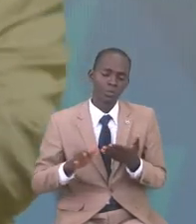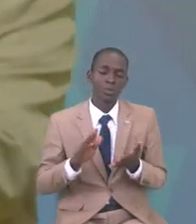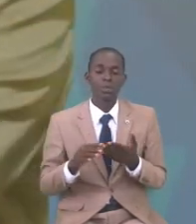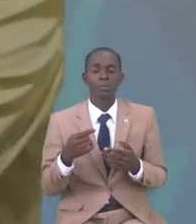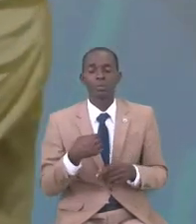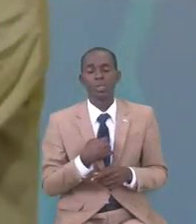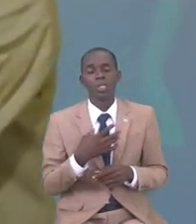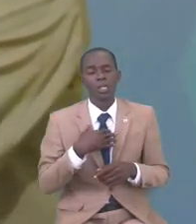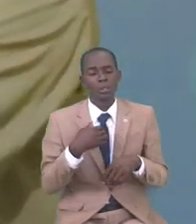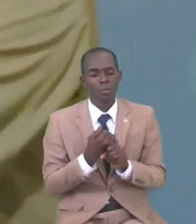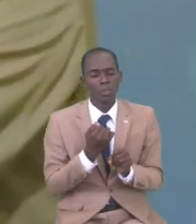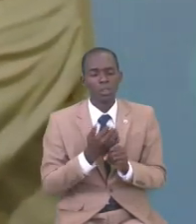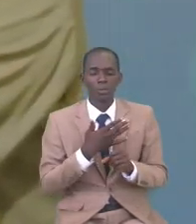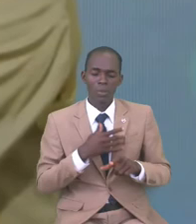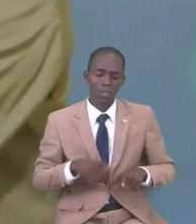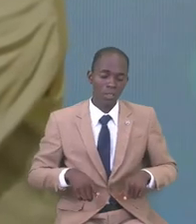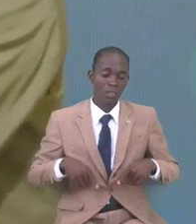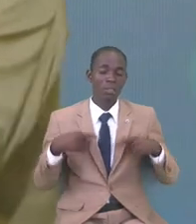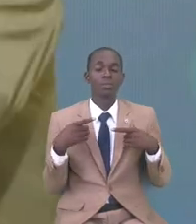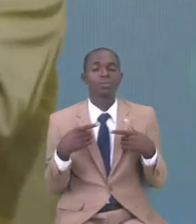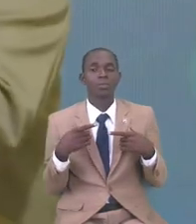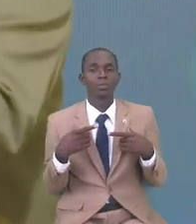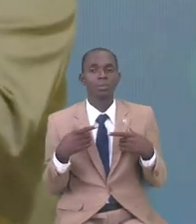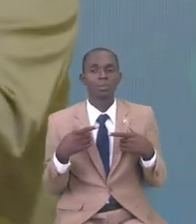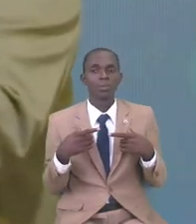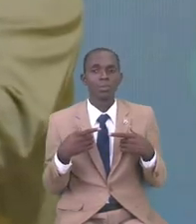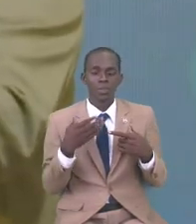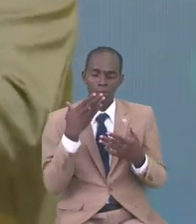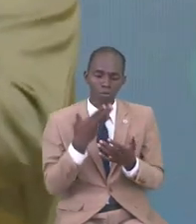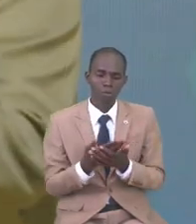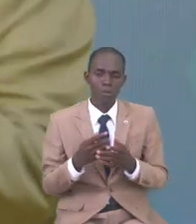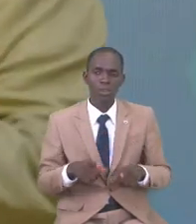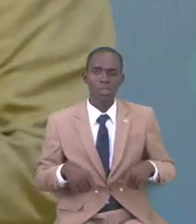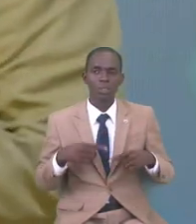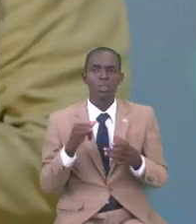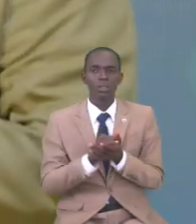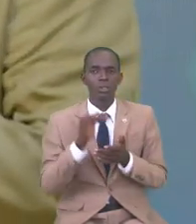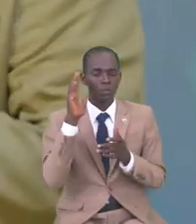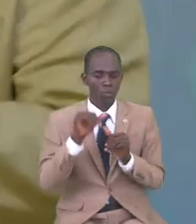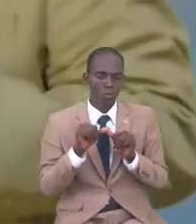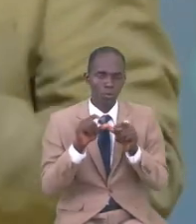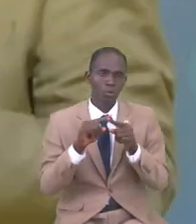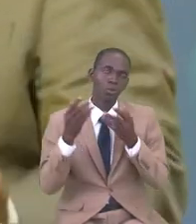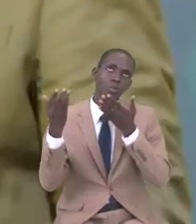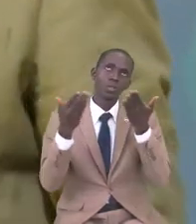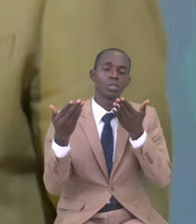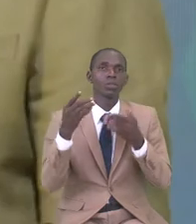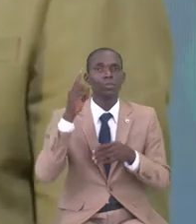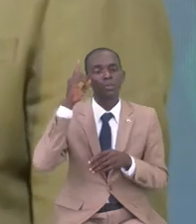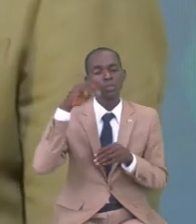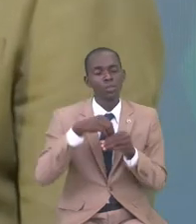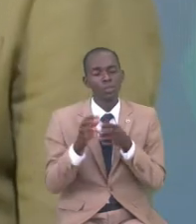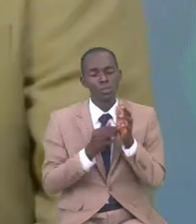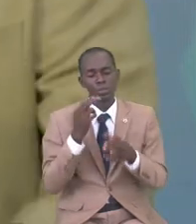and make my life a good life that will continue to serve you. He said, in